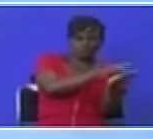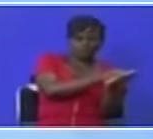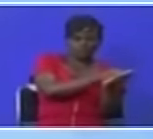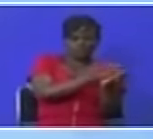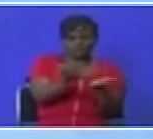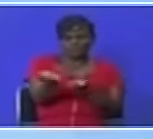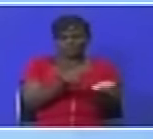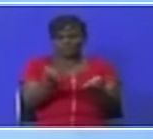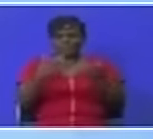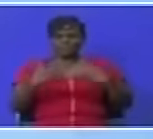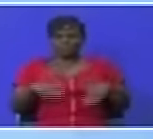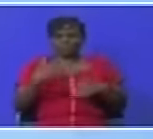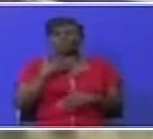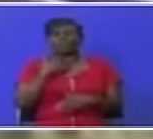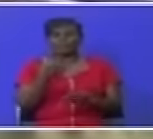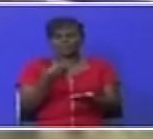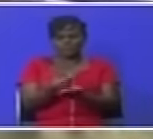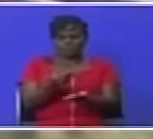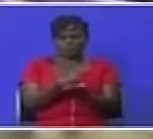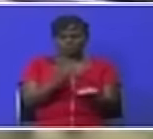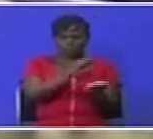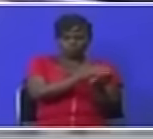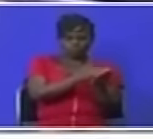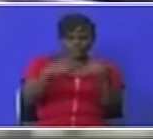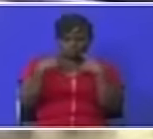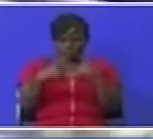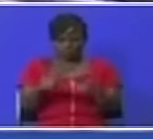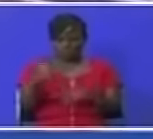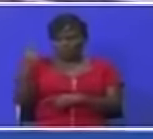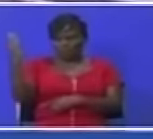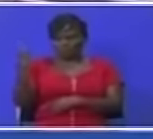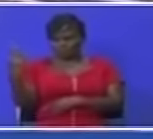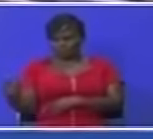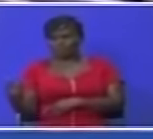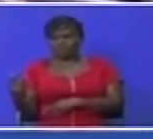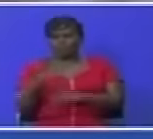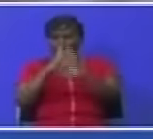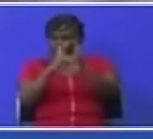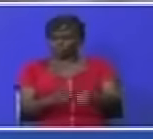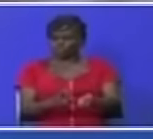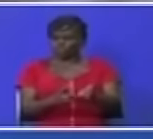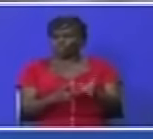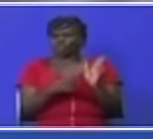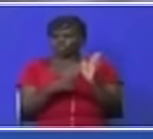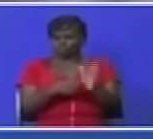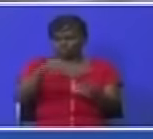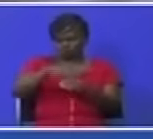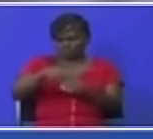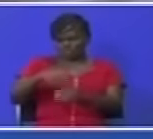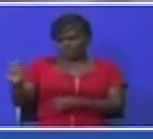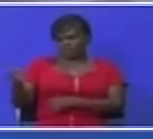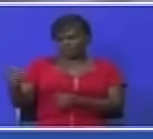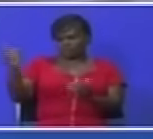cut on their appetite for financial stocks. According to Quarter 1 Property Index by Haas Consult, properties within Nairobi